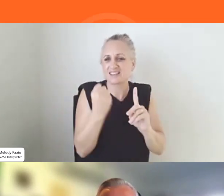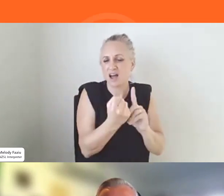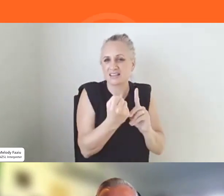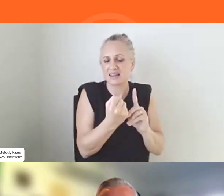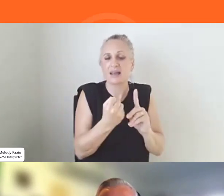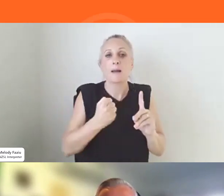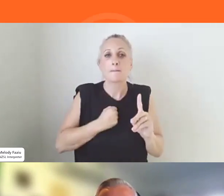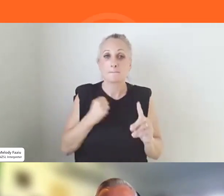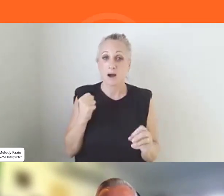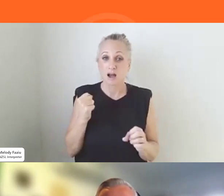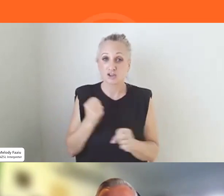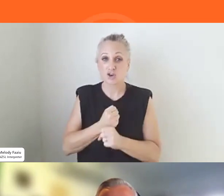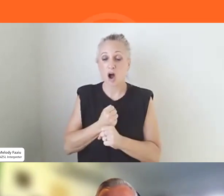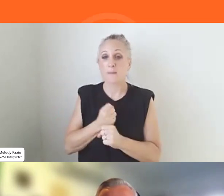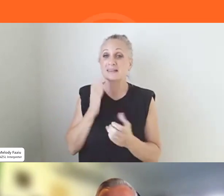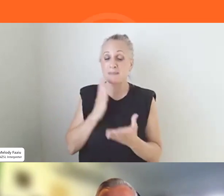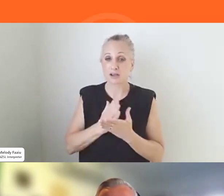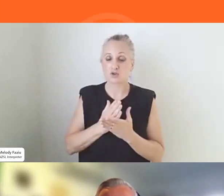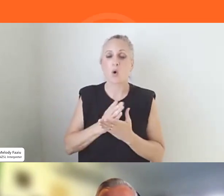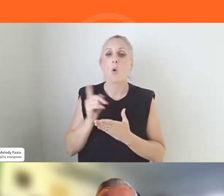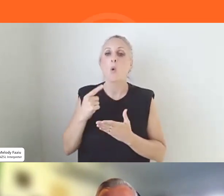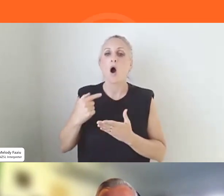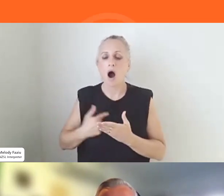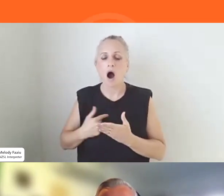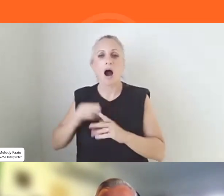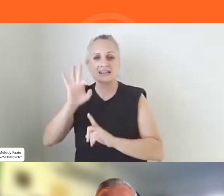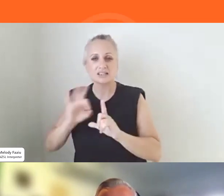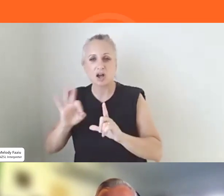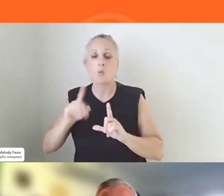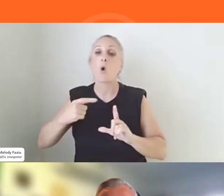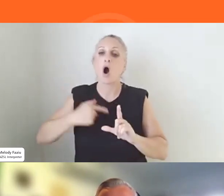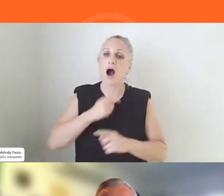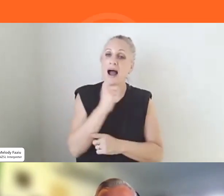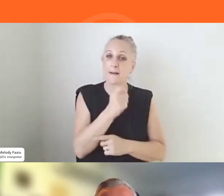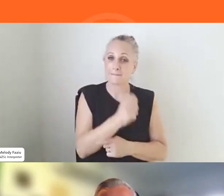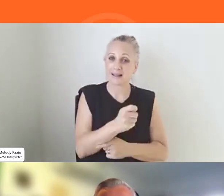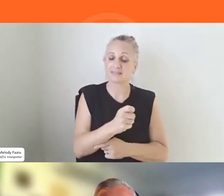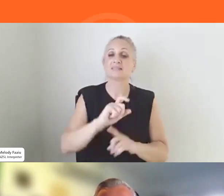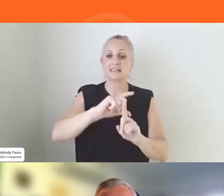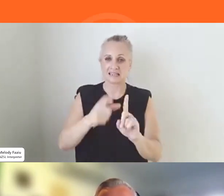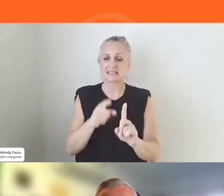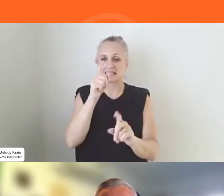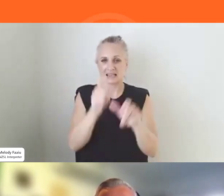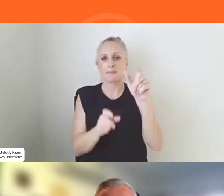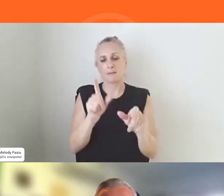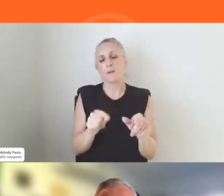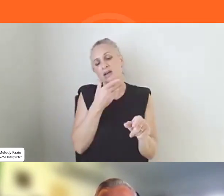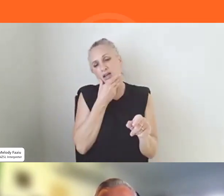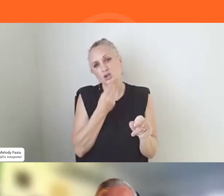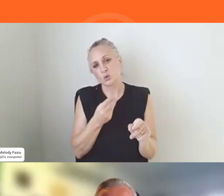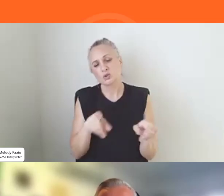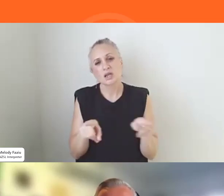to ensure what I design and build is usable by disabled people. It's also about helping people who develop digital